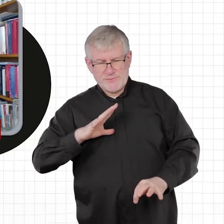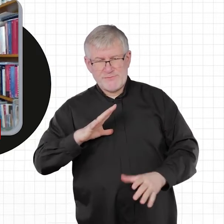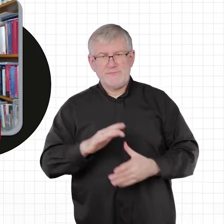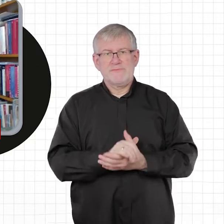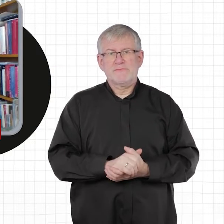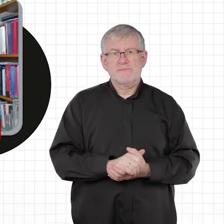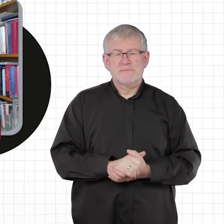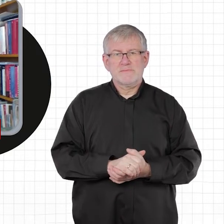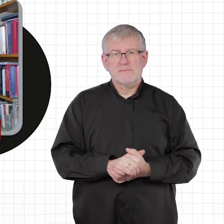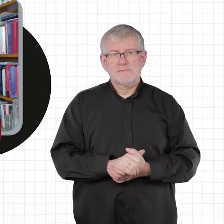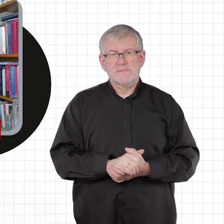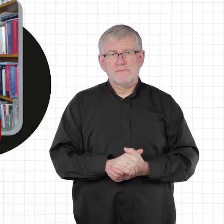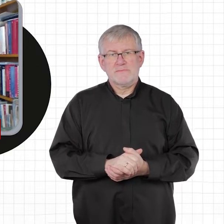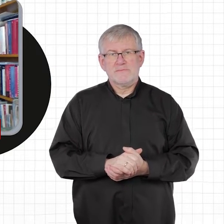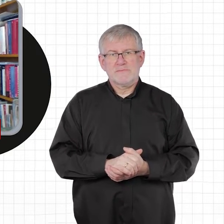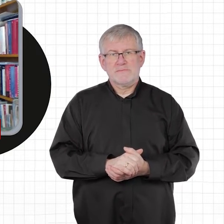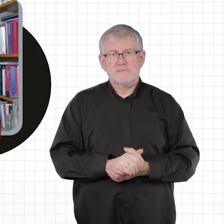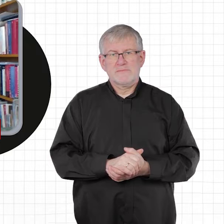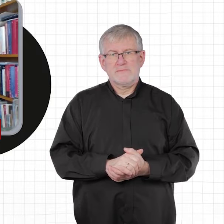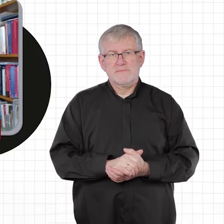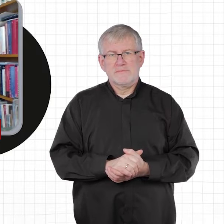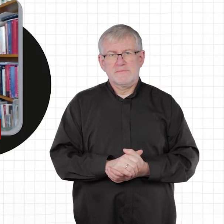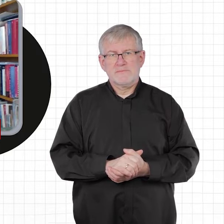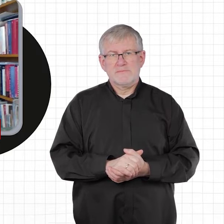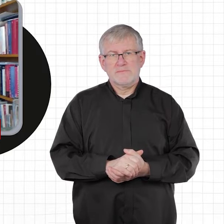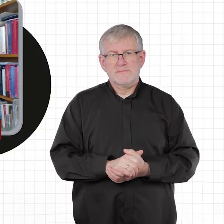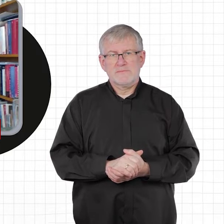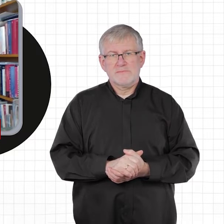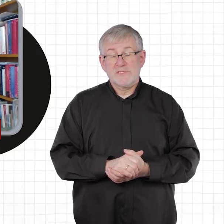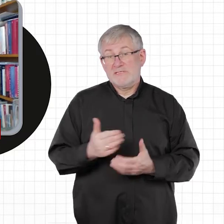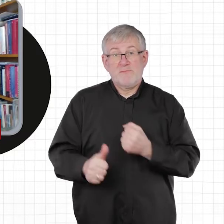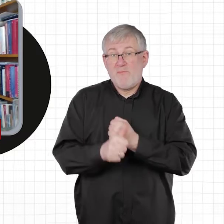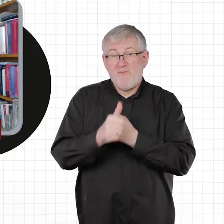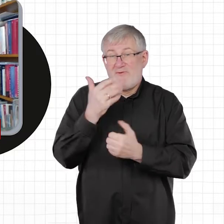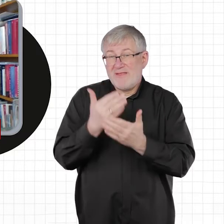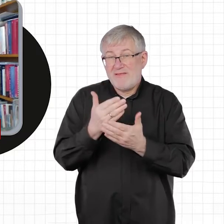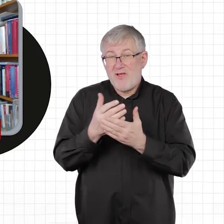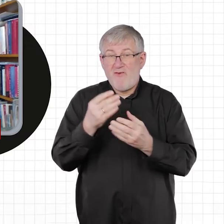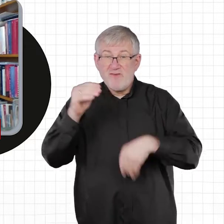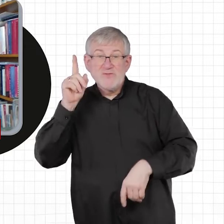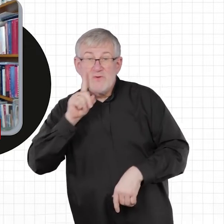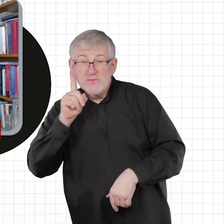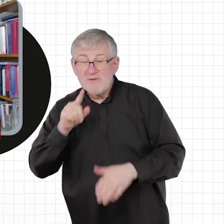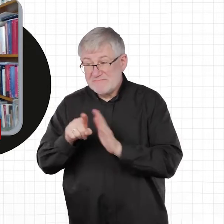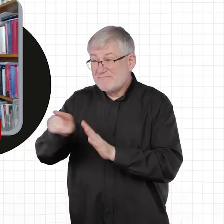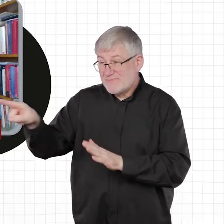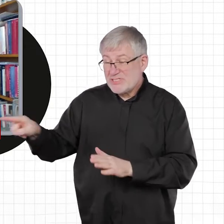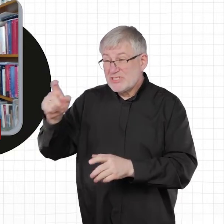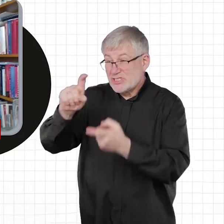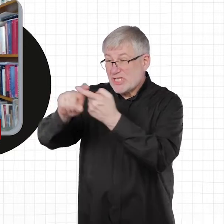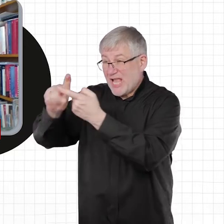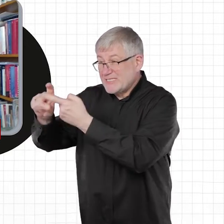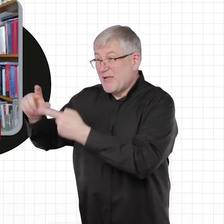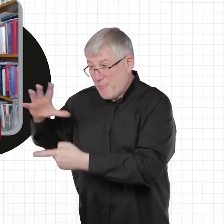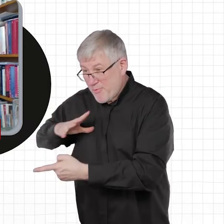ago, and right now we know that everything is okay in the school, because she